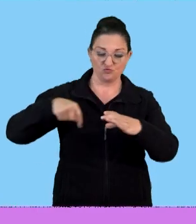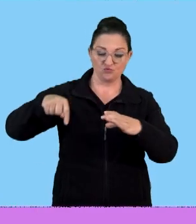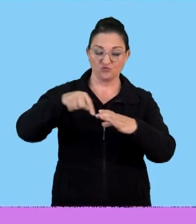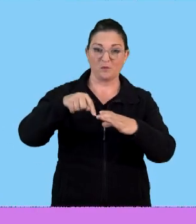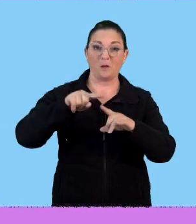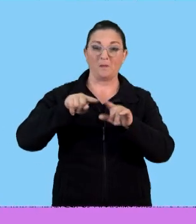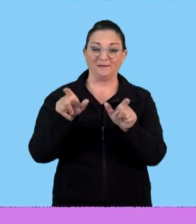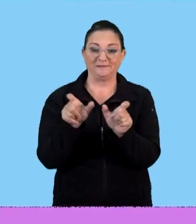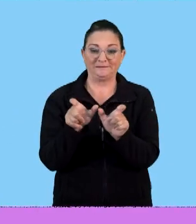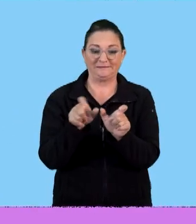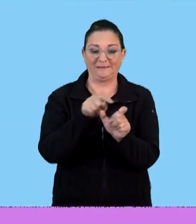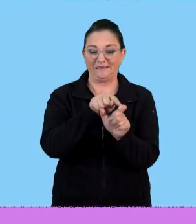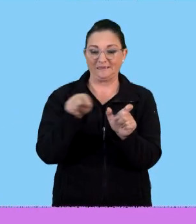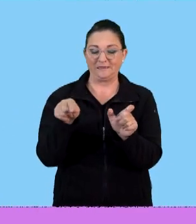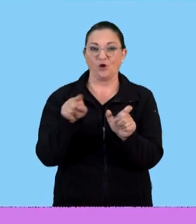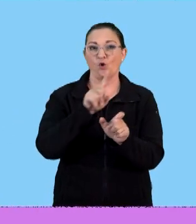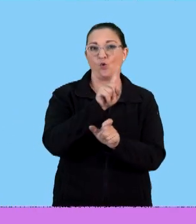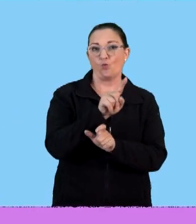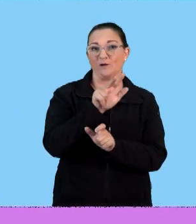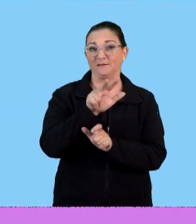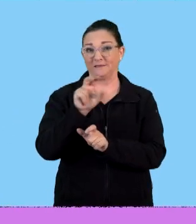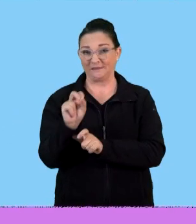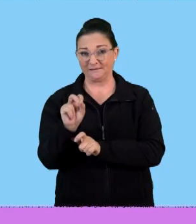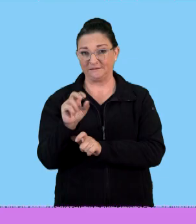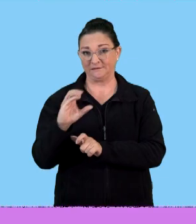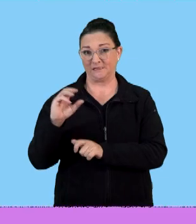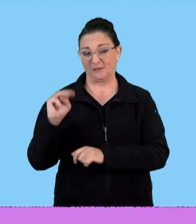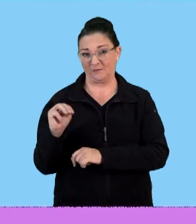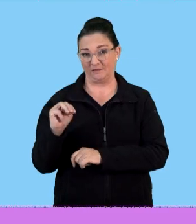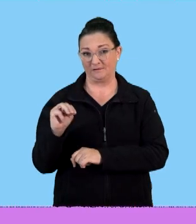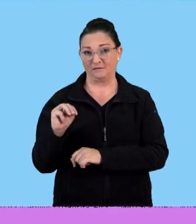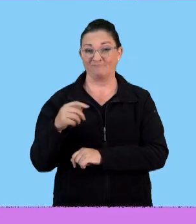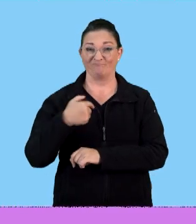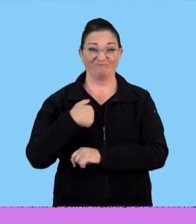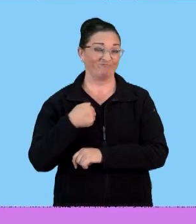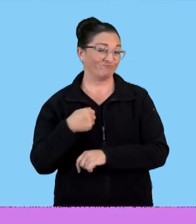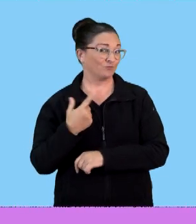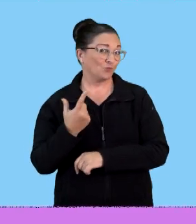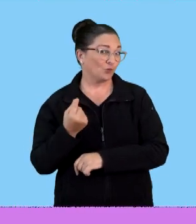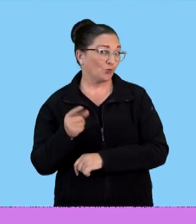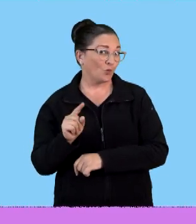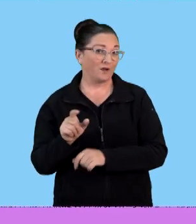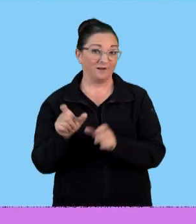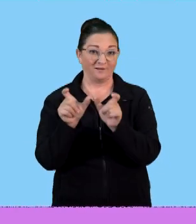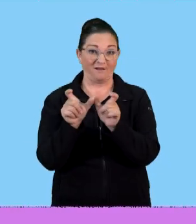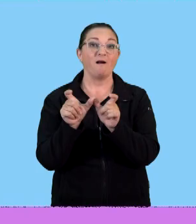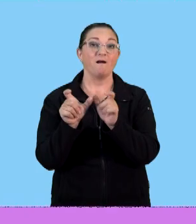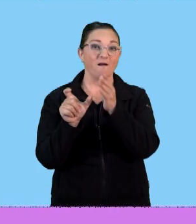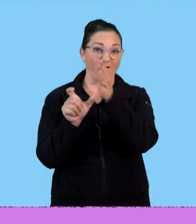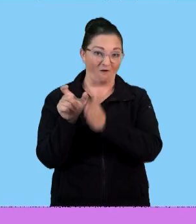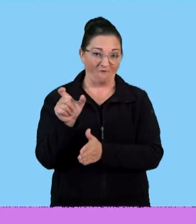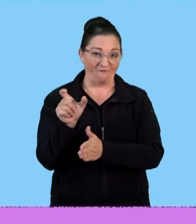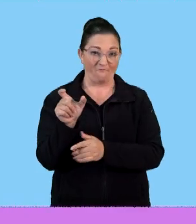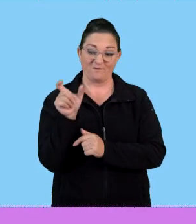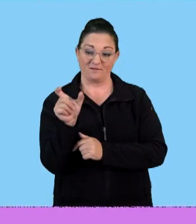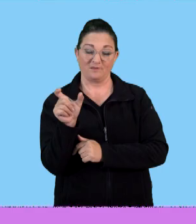and the diameter of the circular table is 180 centimeters. So therefore, I need now the radius, so I need half of that,